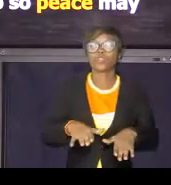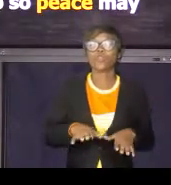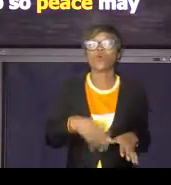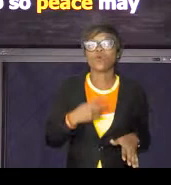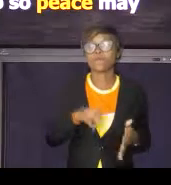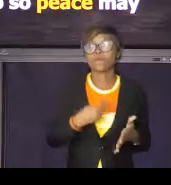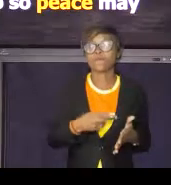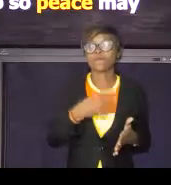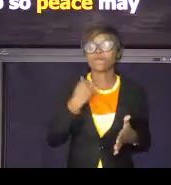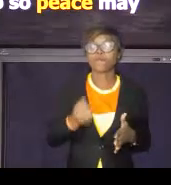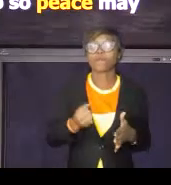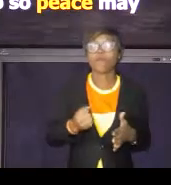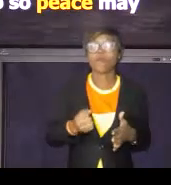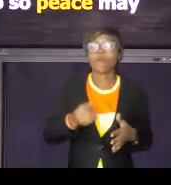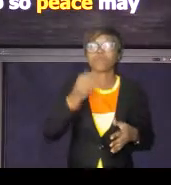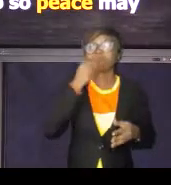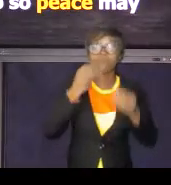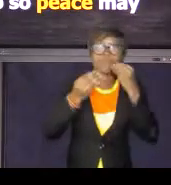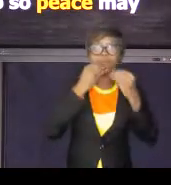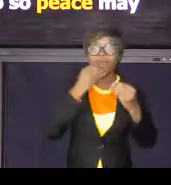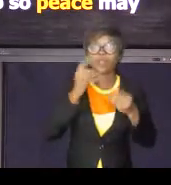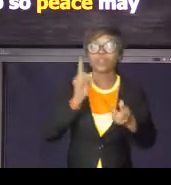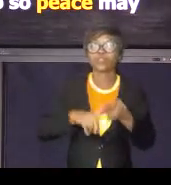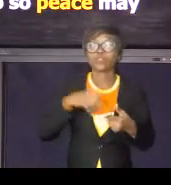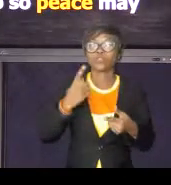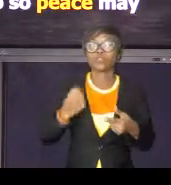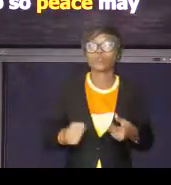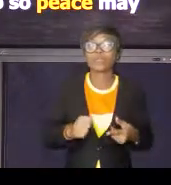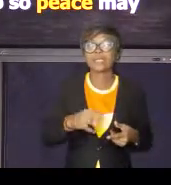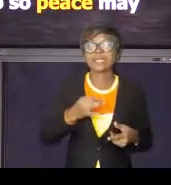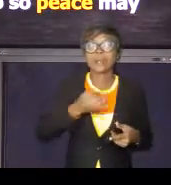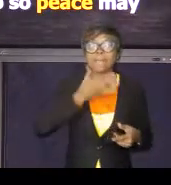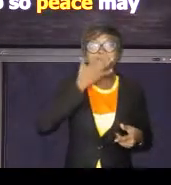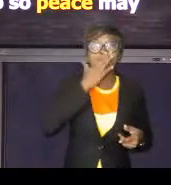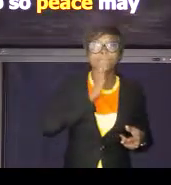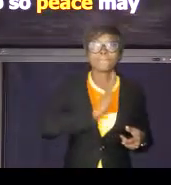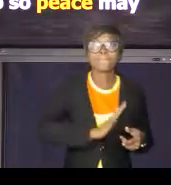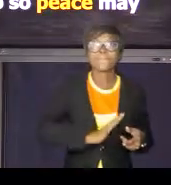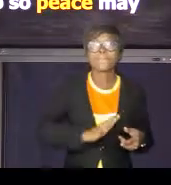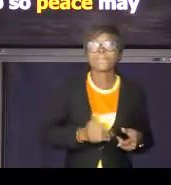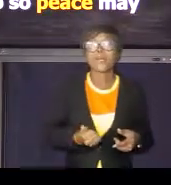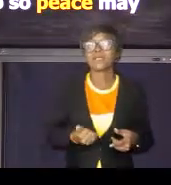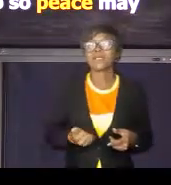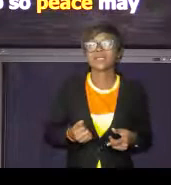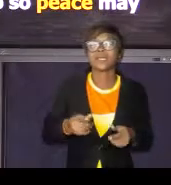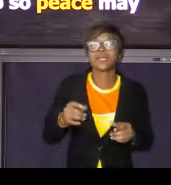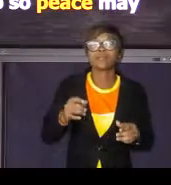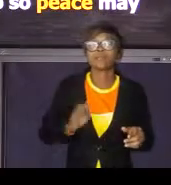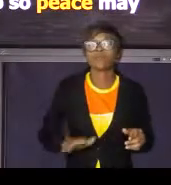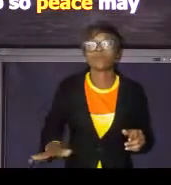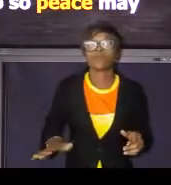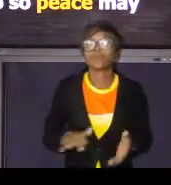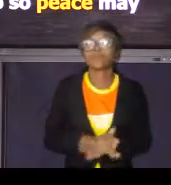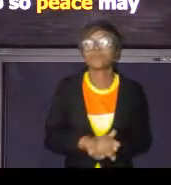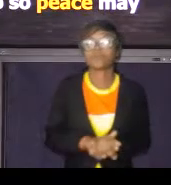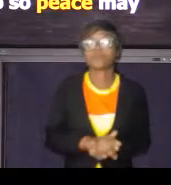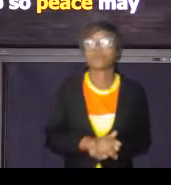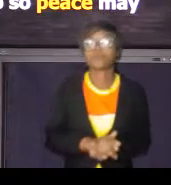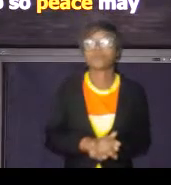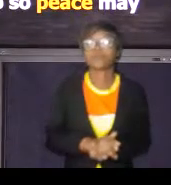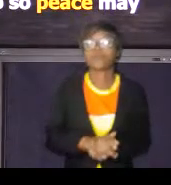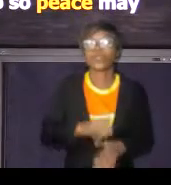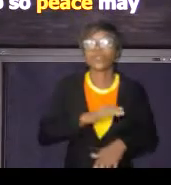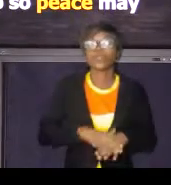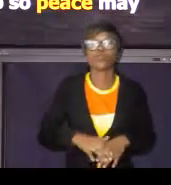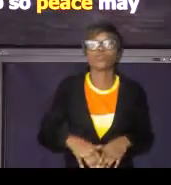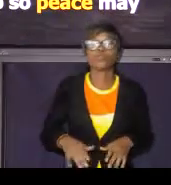Don't fall prey. That is P-R-E-Y. Don't fall prey to the influence of bad kids. Don't get consumed.